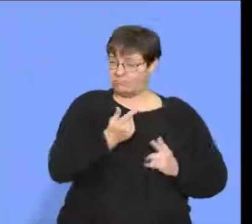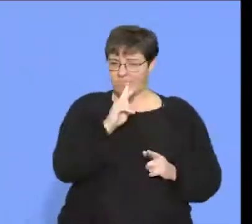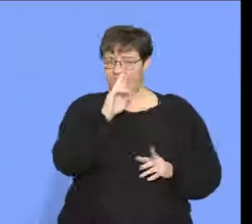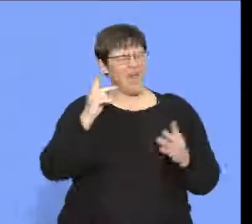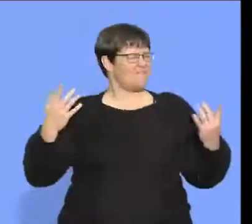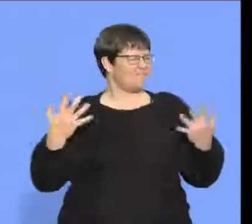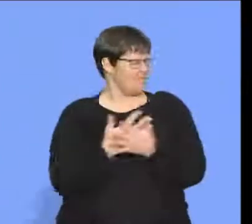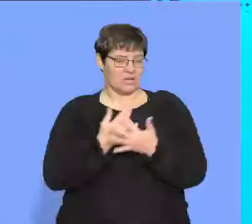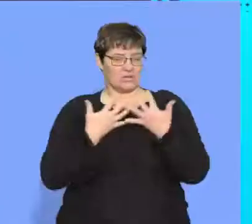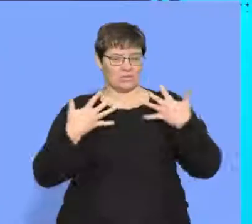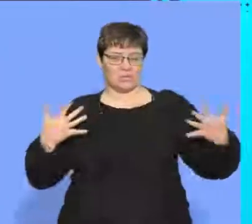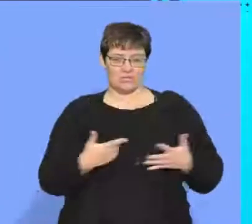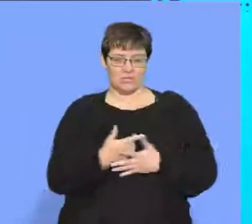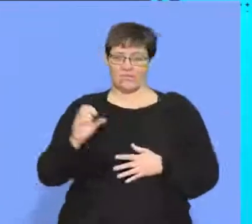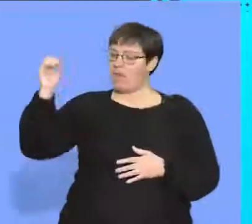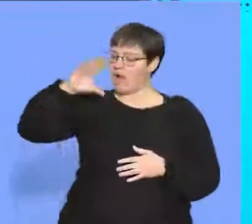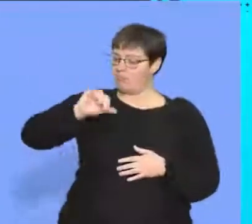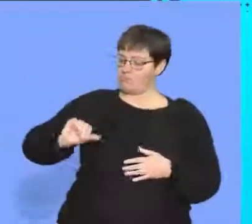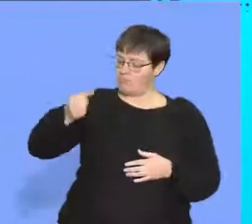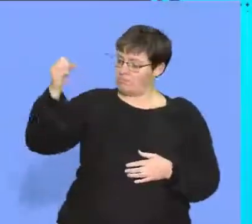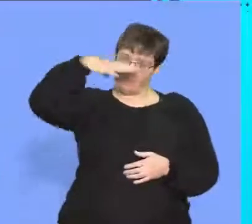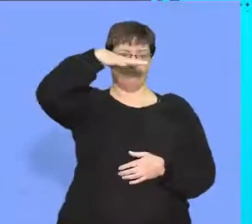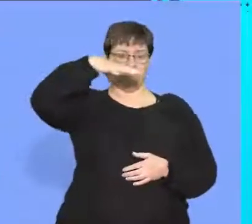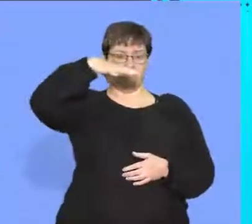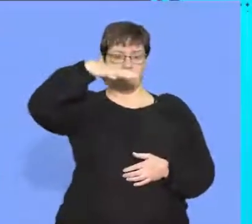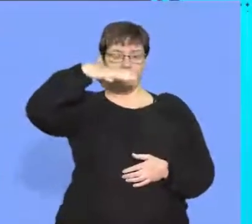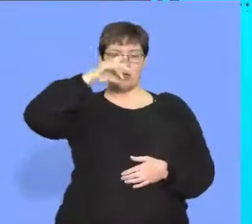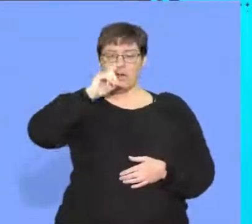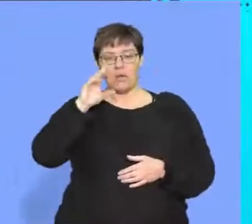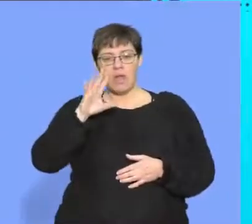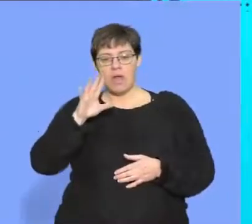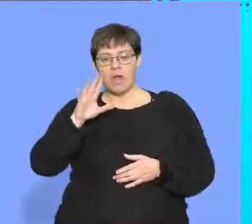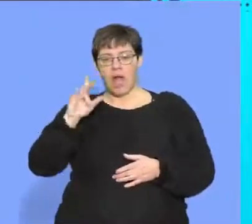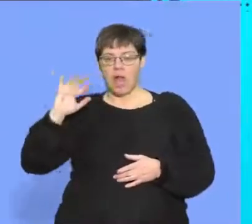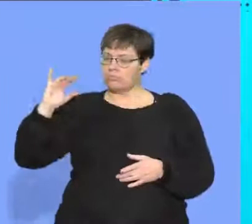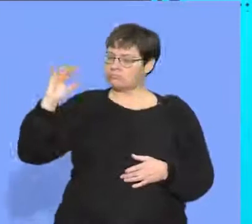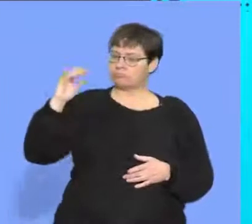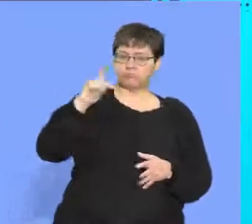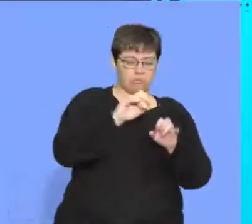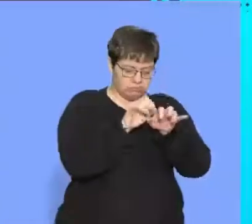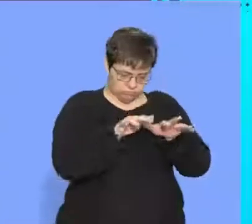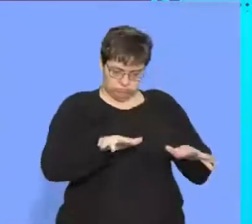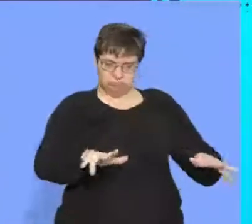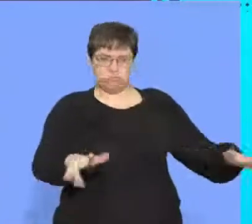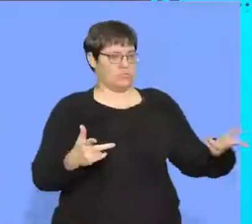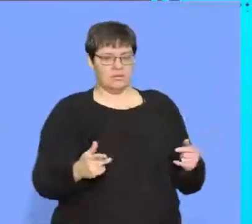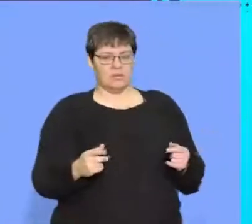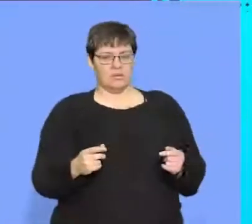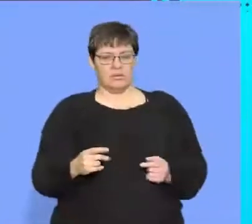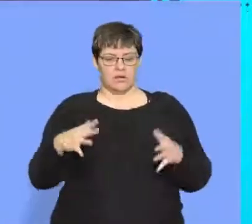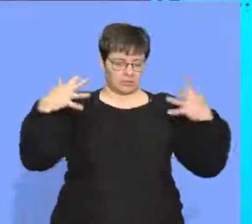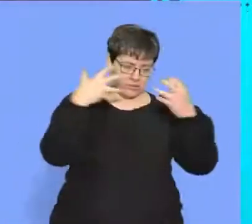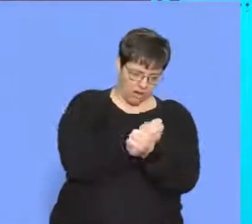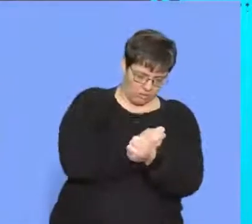fast. Have you ever noticed that when you turn on the light in your room, you never catch the light traveling across the room?